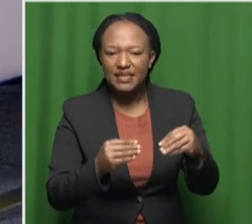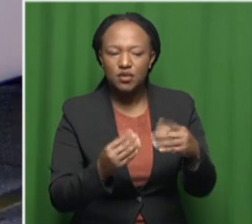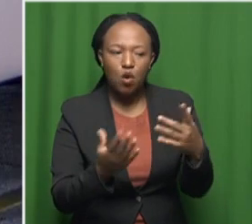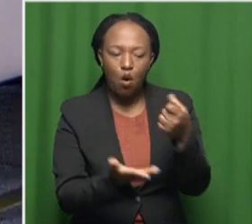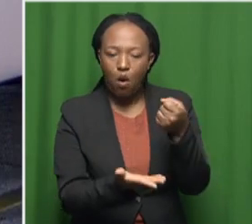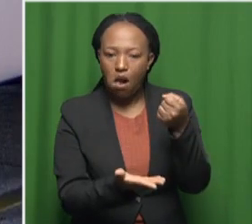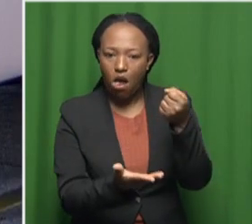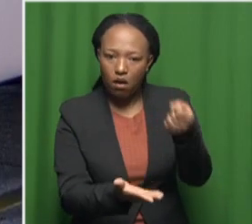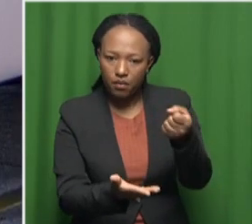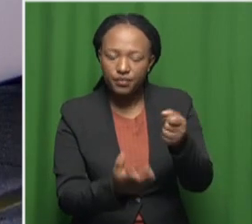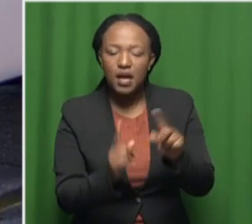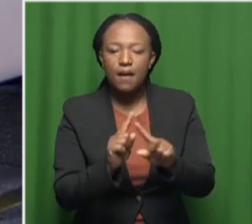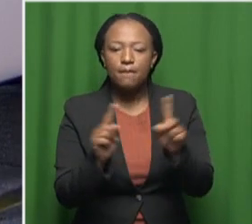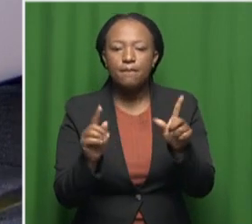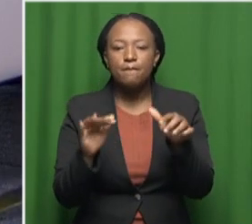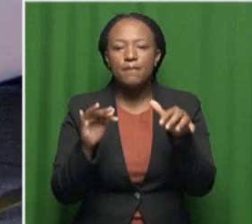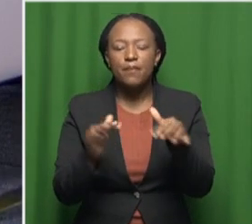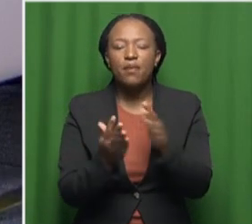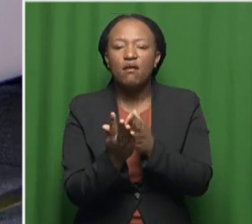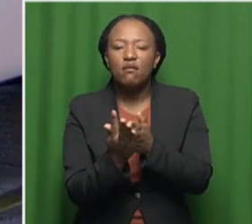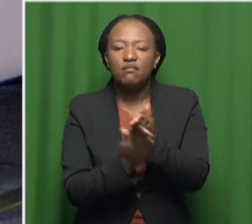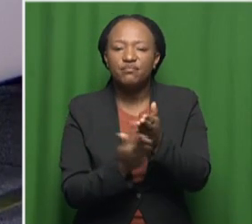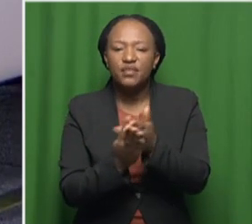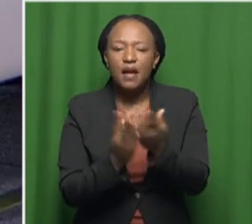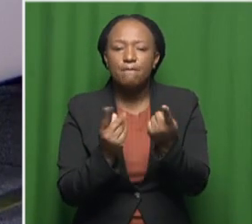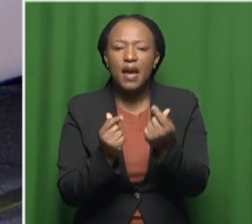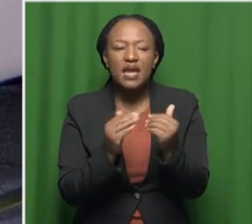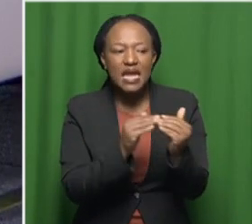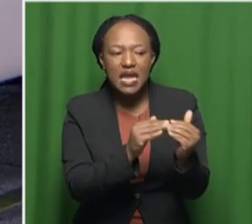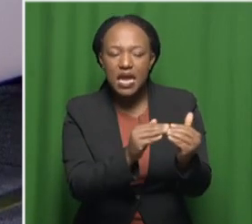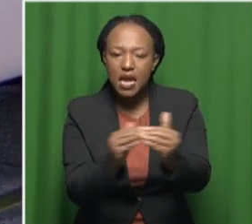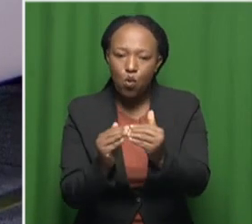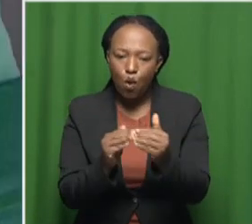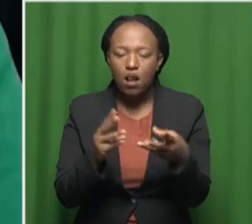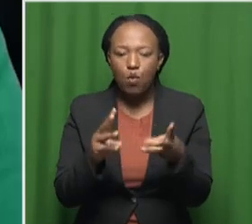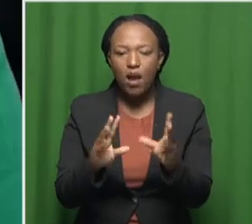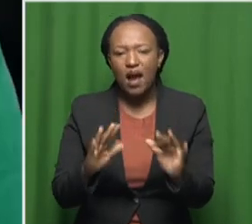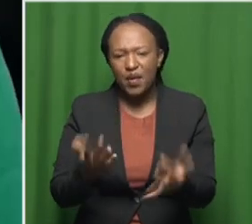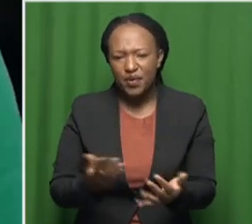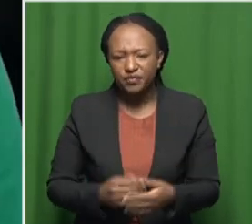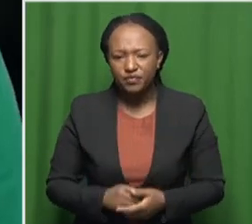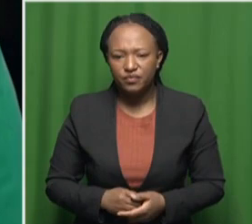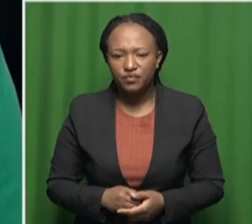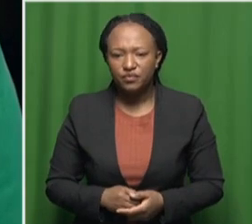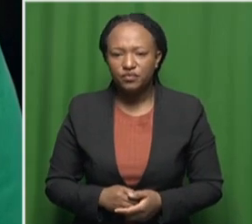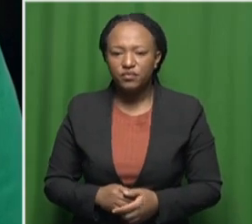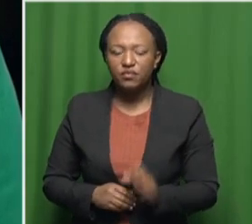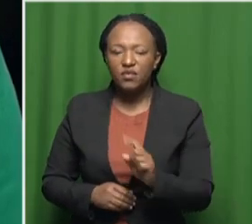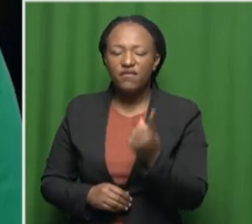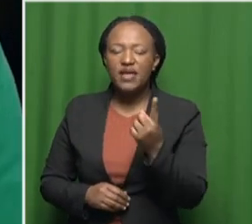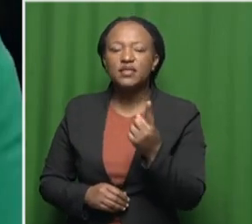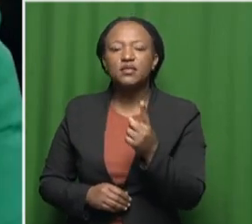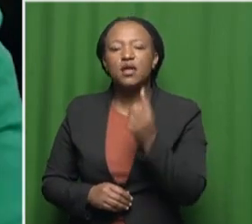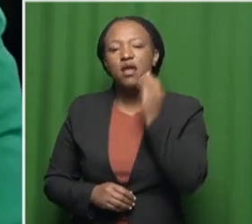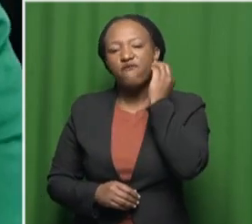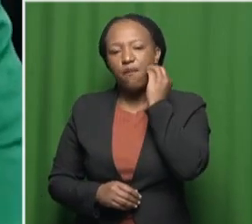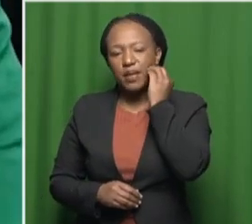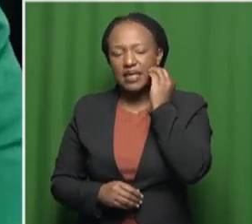people actually get access to that in an equitable way? Well, the first thing is to take information to the people, as I